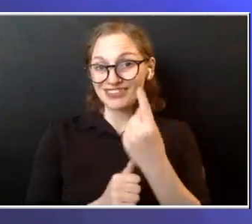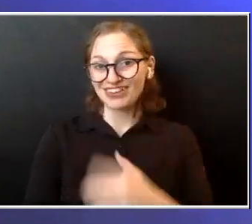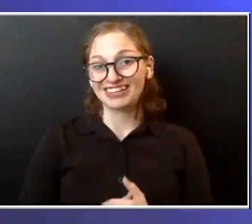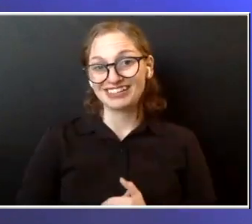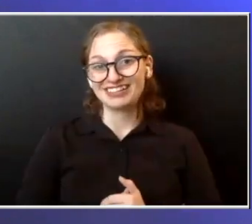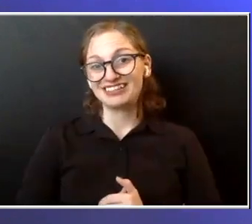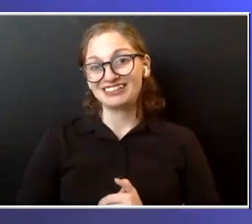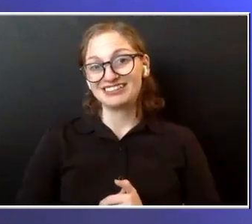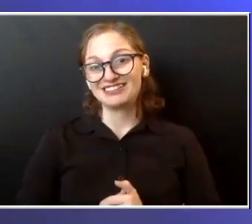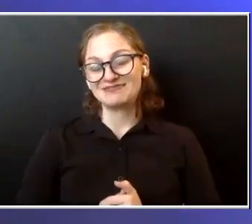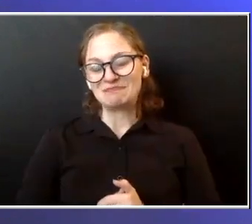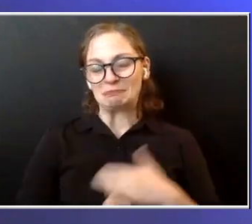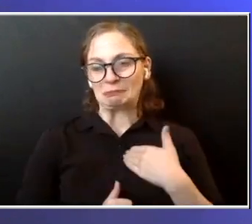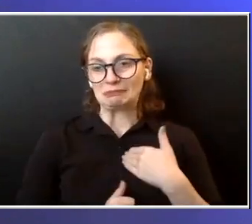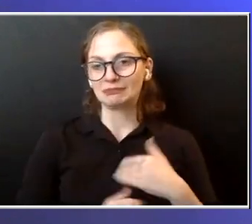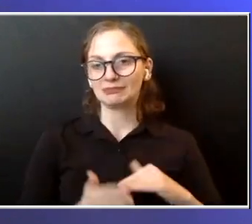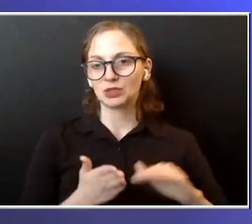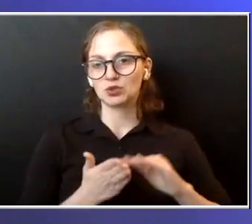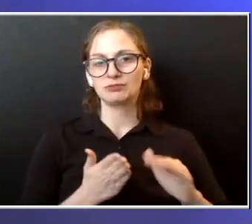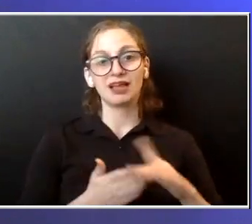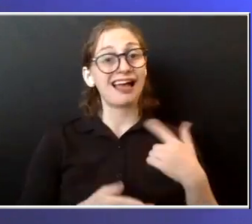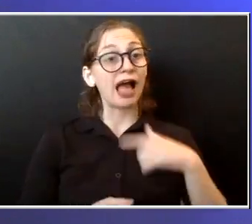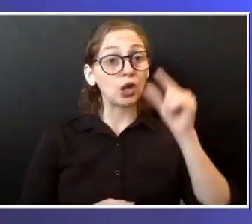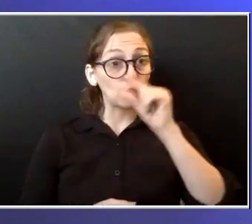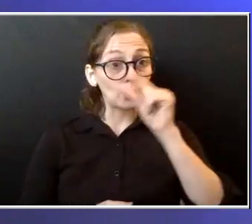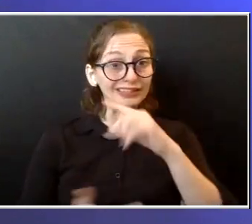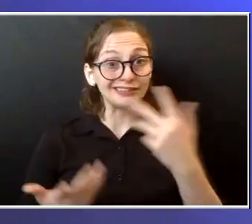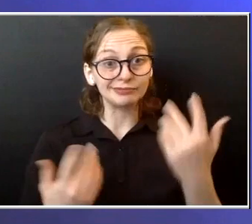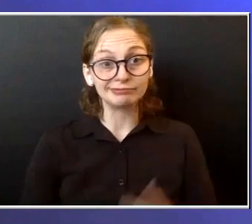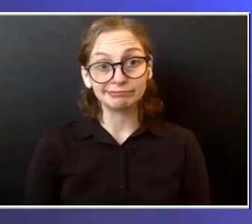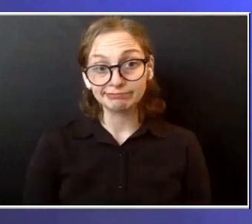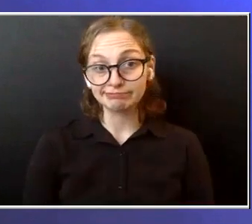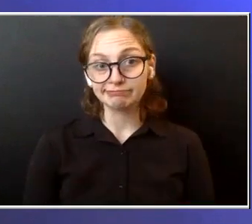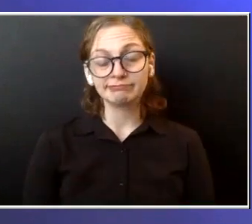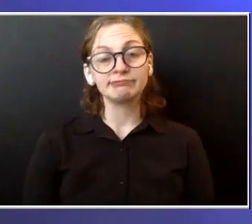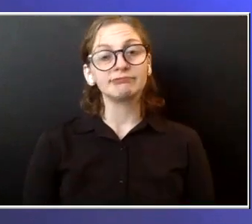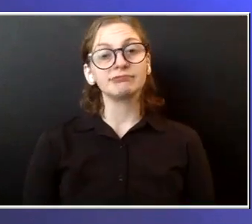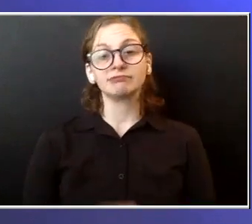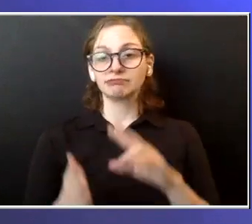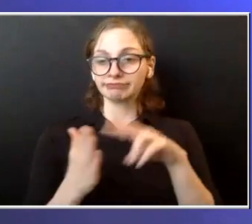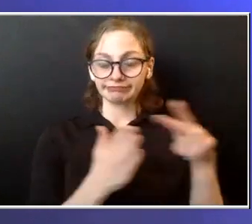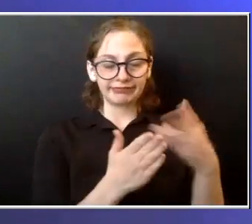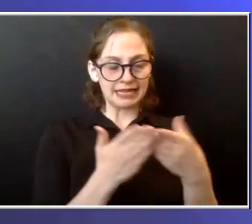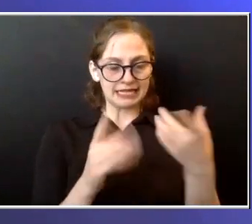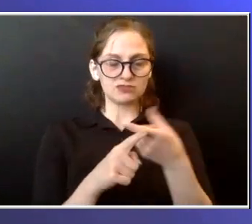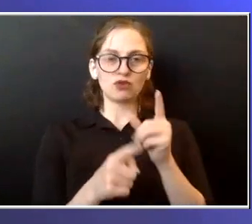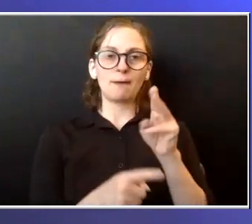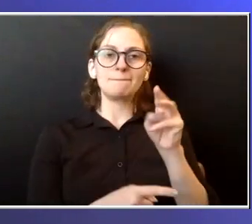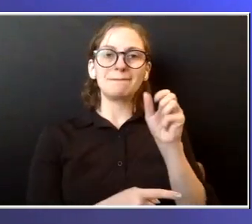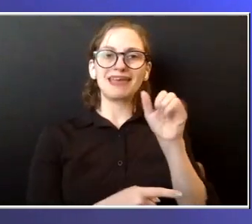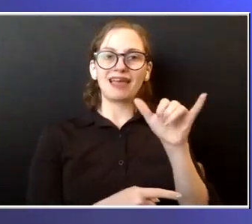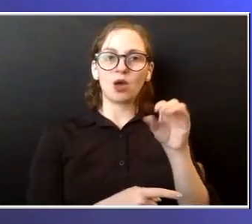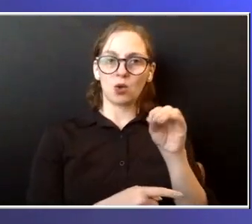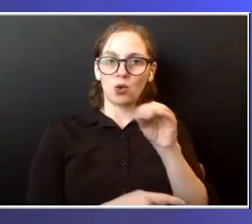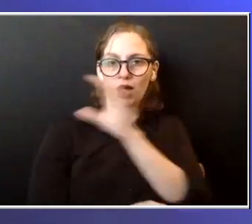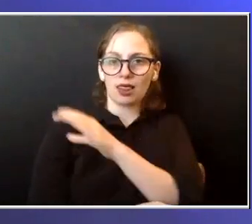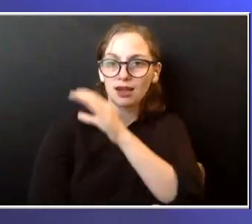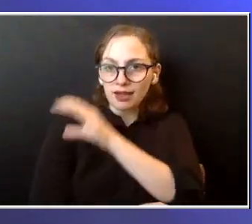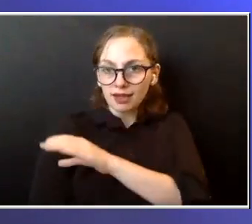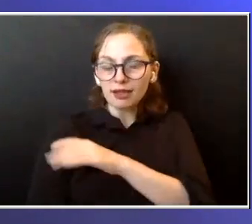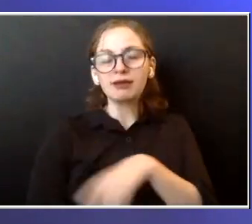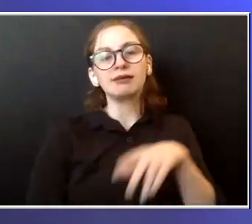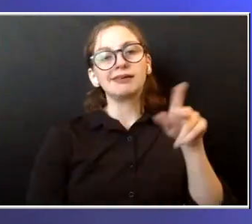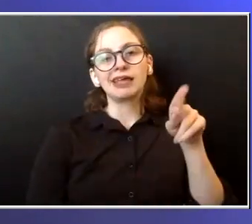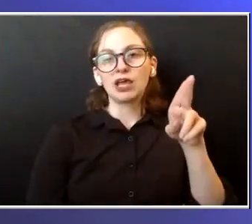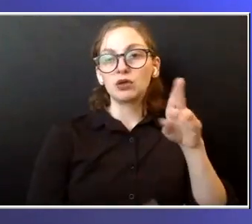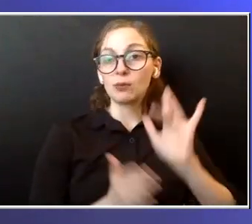Excuse me. I Googled it and read up on things from the Mayo Clinic and KU Med Center, and